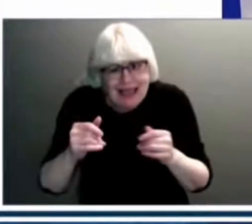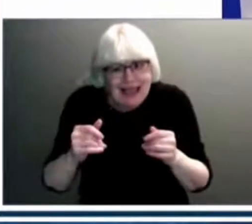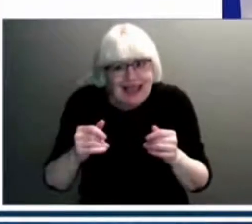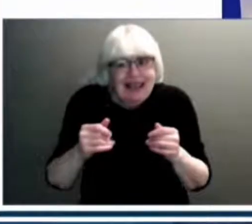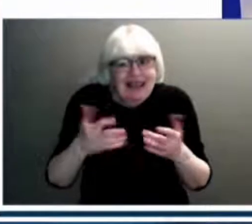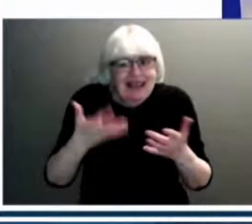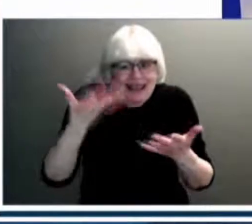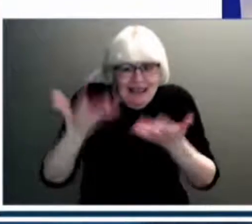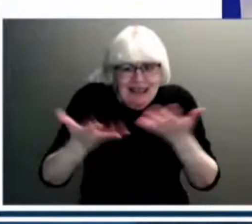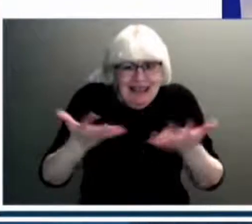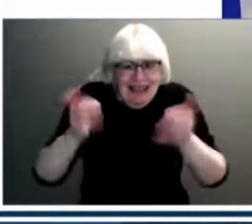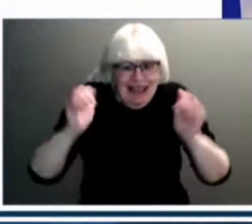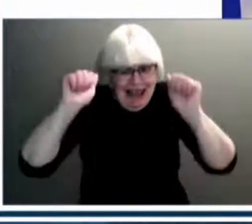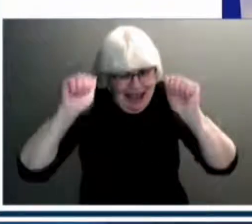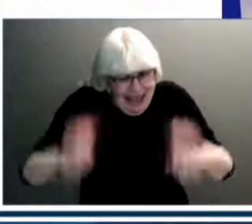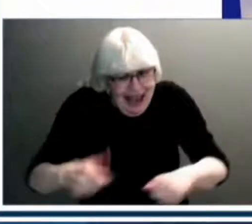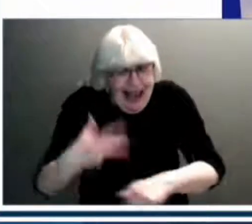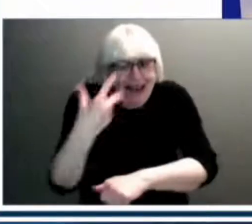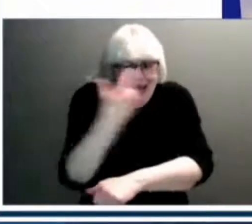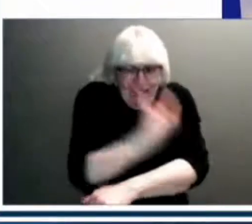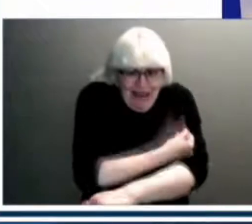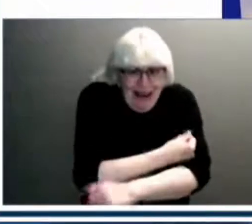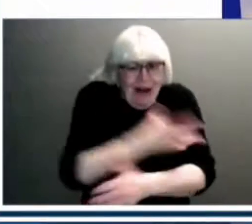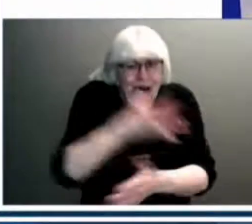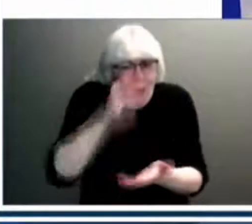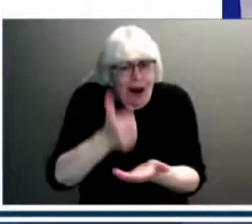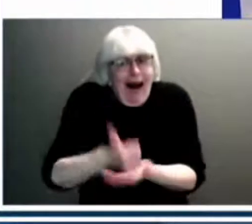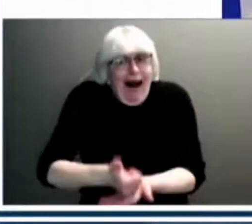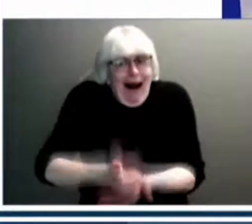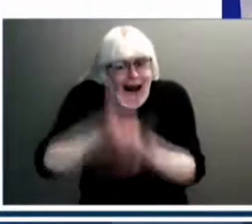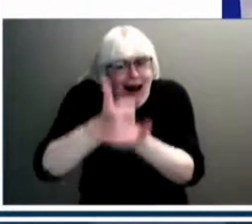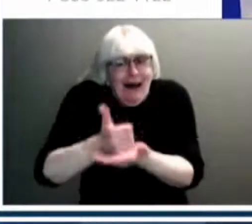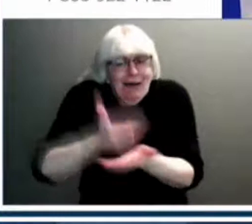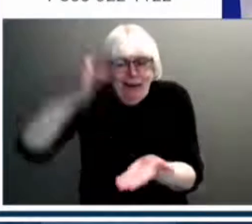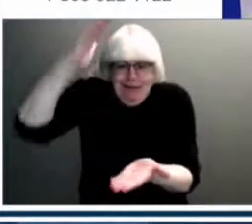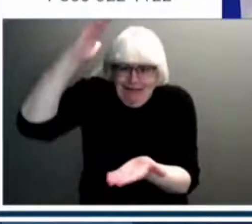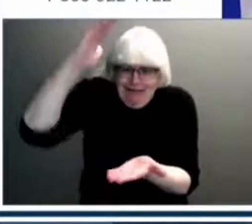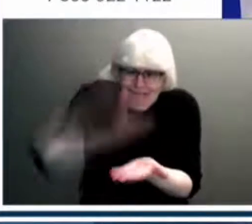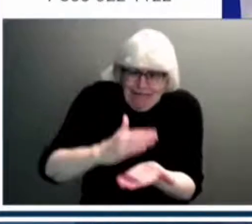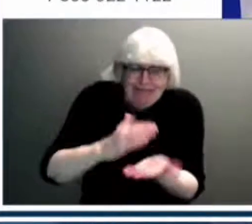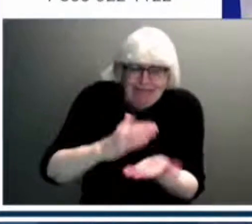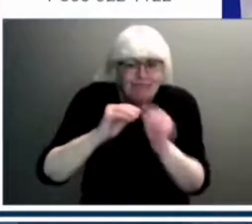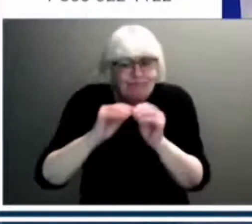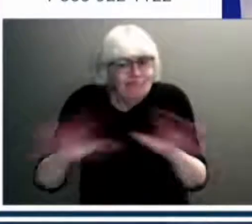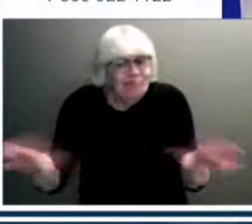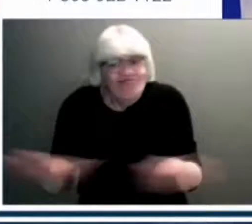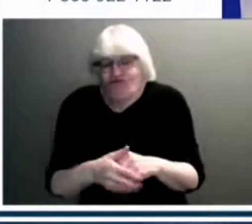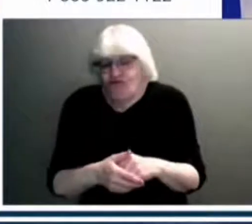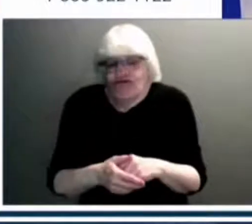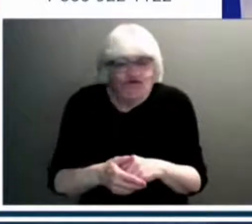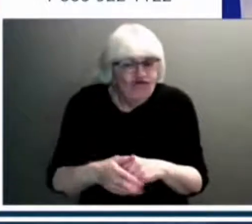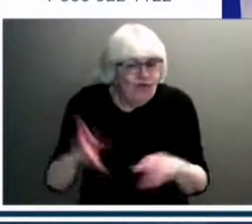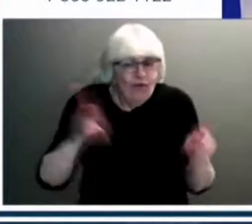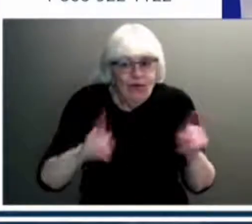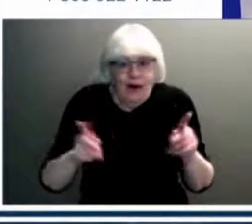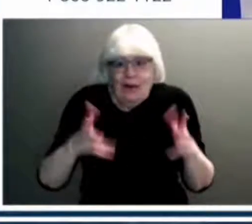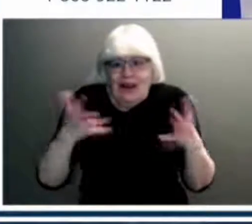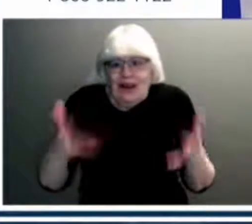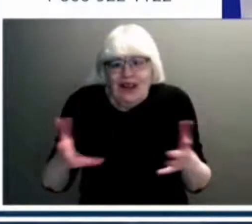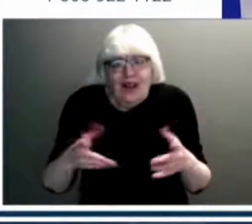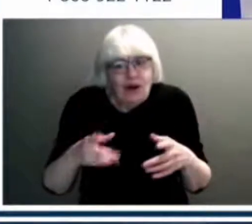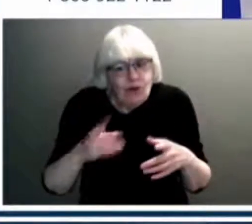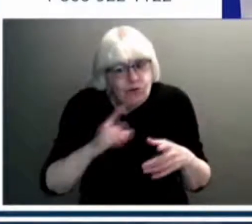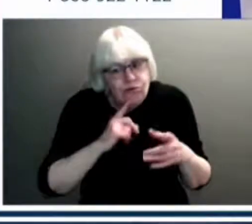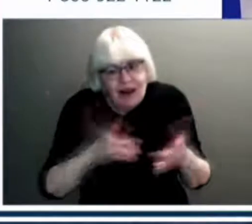the impact on them, and by not doing that, there's ramifications to society and to our healthcare system. So we're not talking about